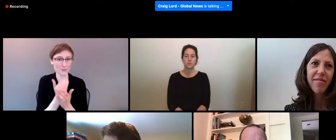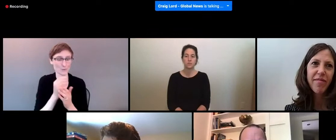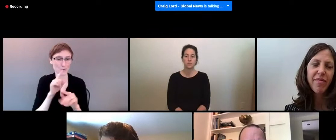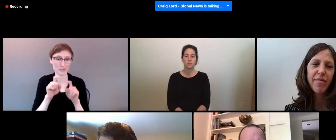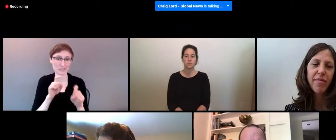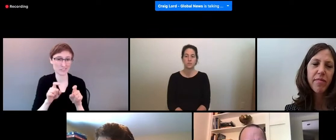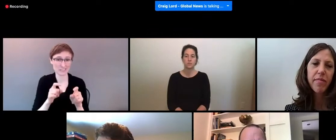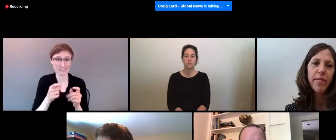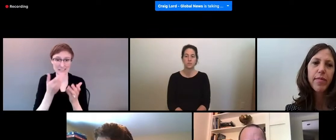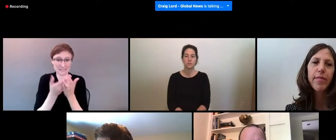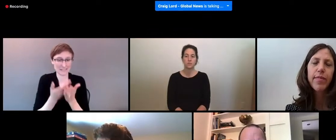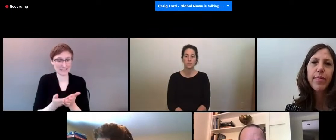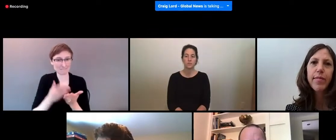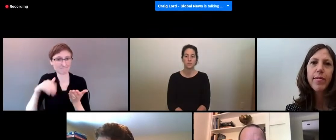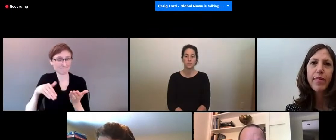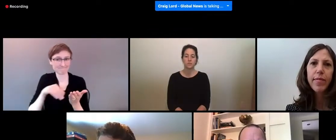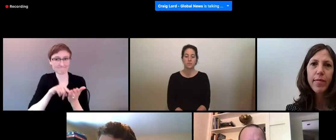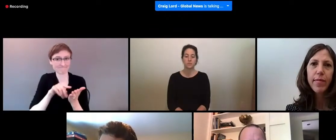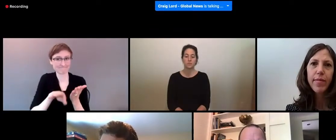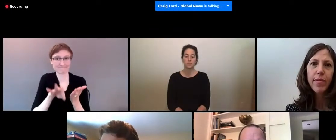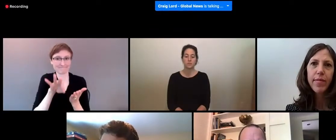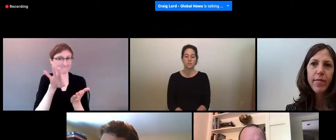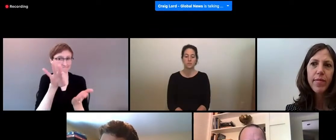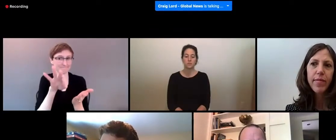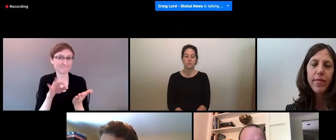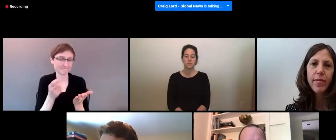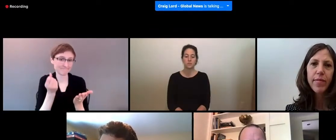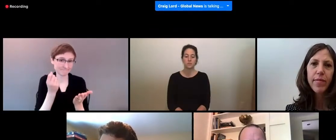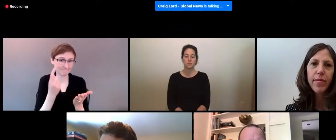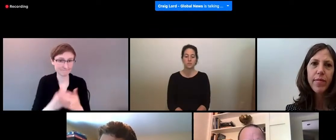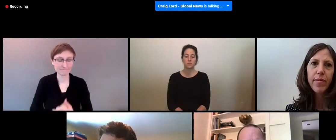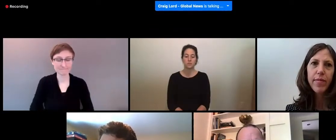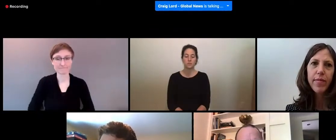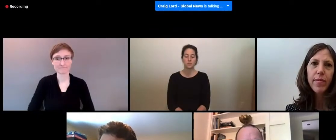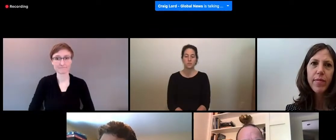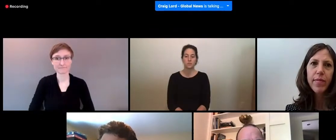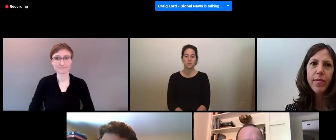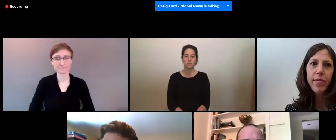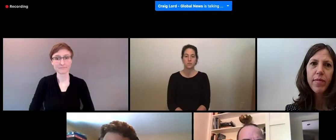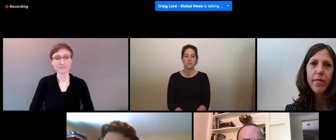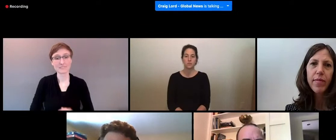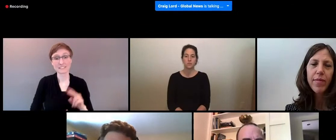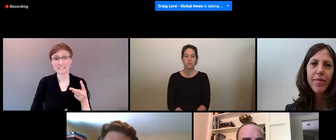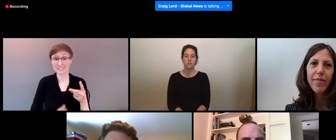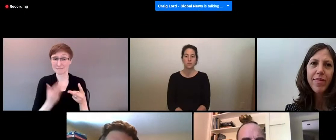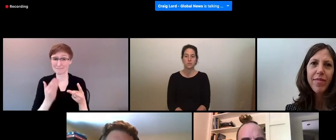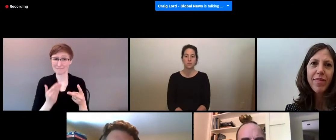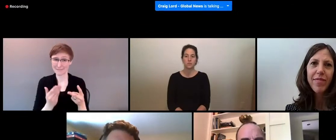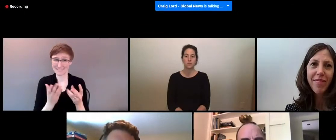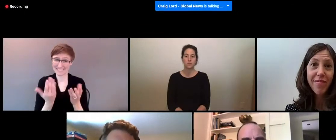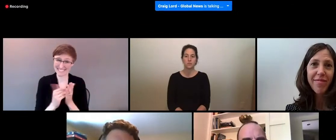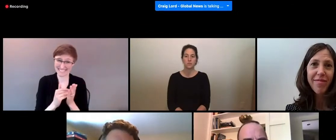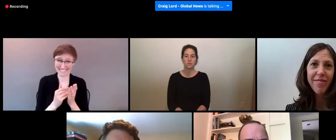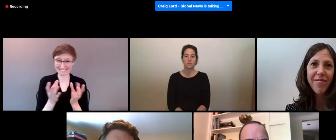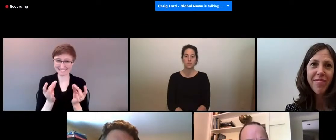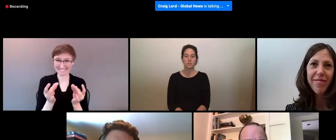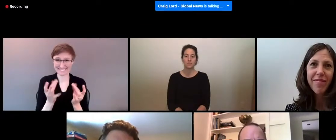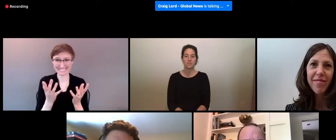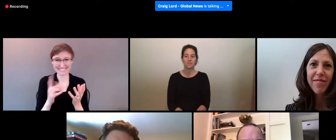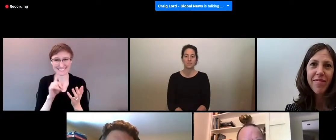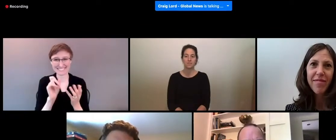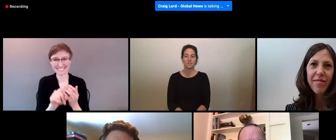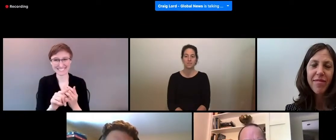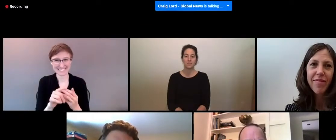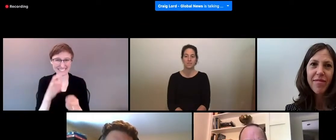little evidence sometimes to be able to give a fulsome answer. I have another maybe tricky question for you. I'm sorry. Are there